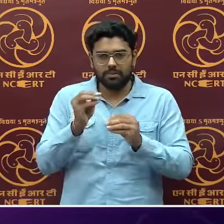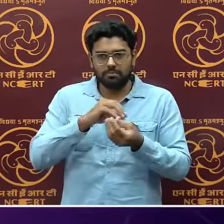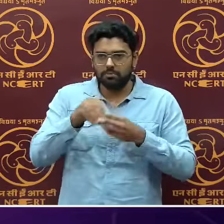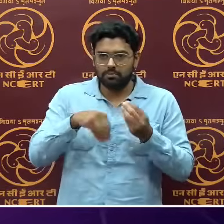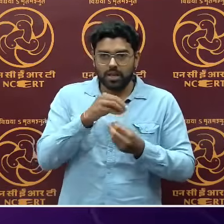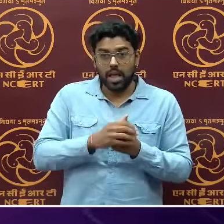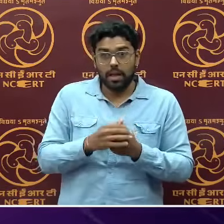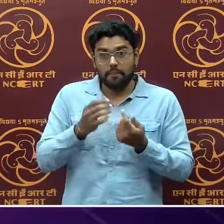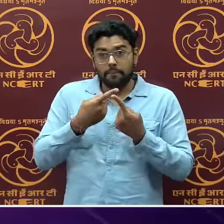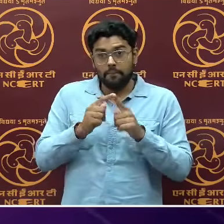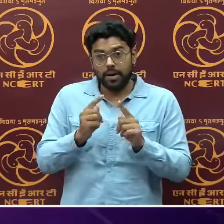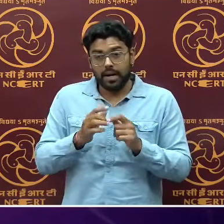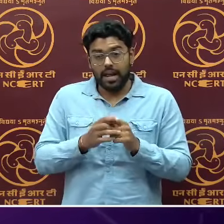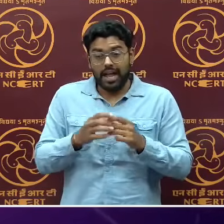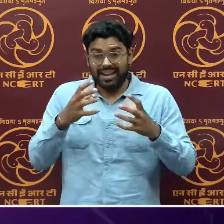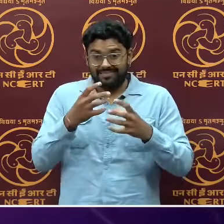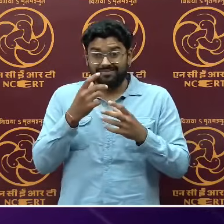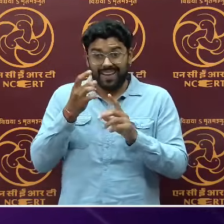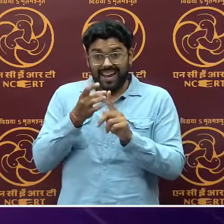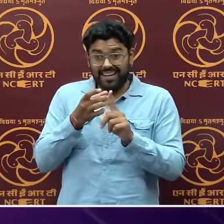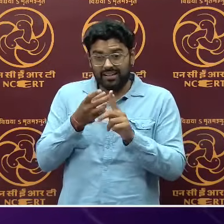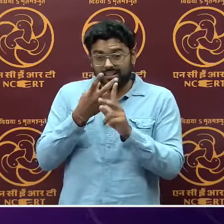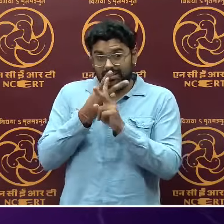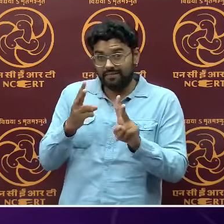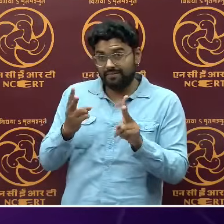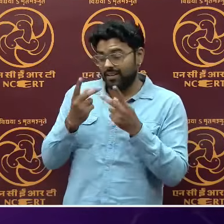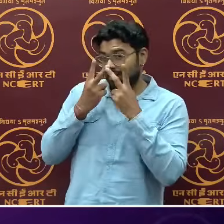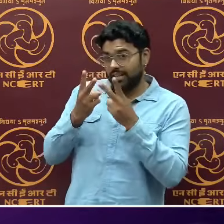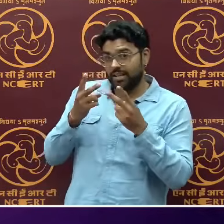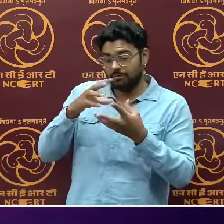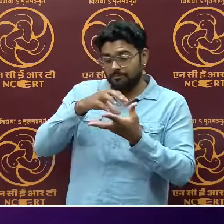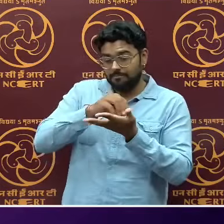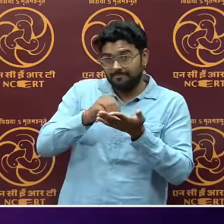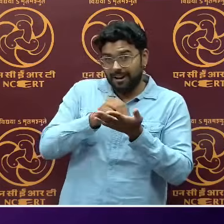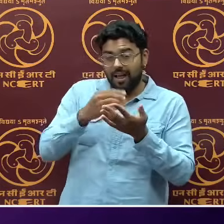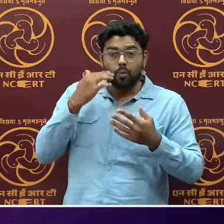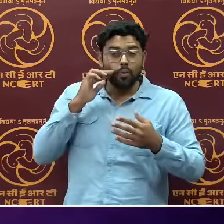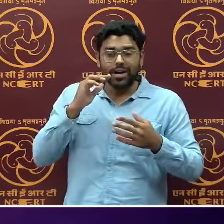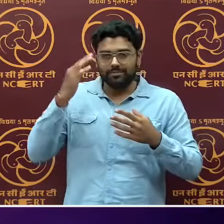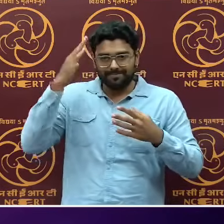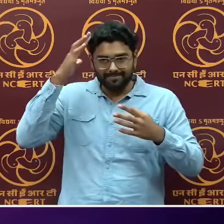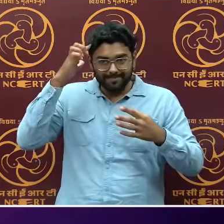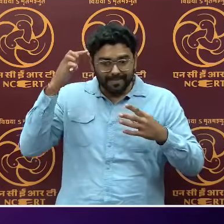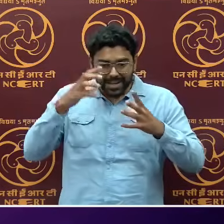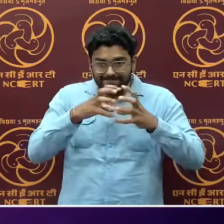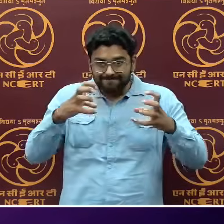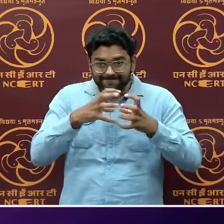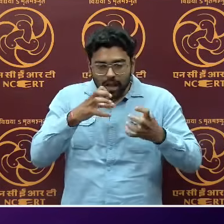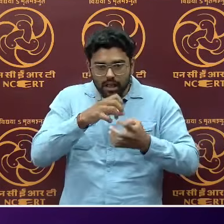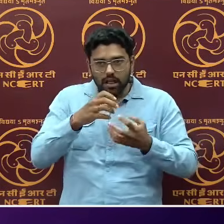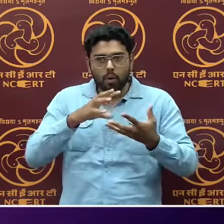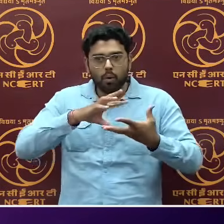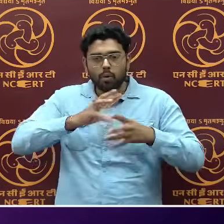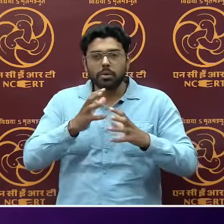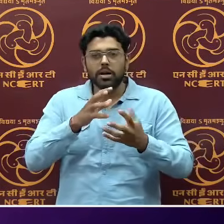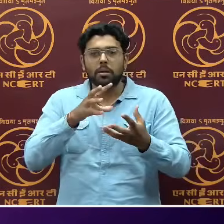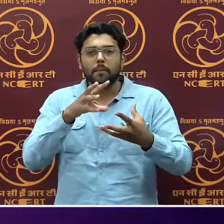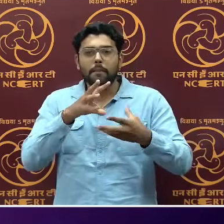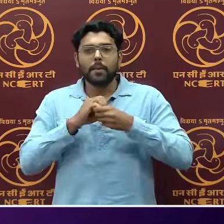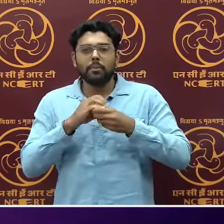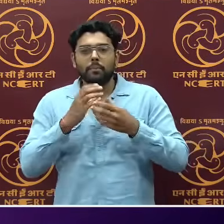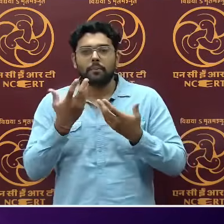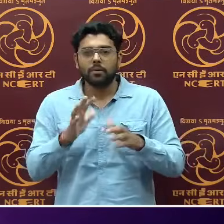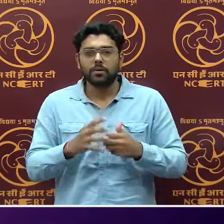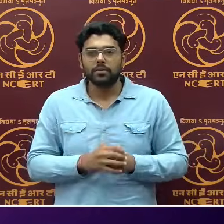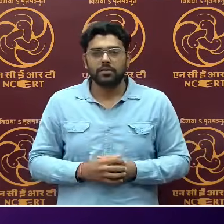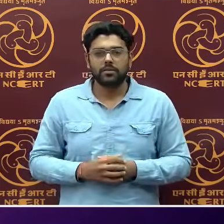property of magnetism. You just see all the particles are got attracted towards this magnet. Yes. Okay. So that's